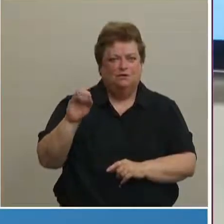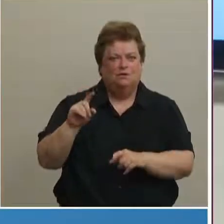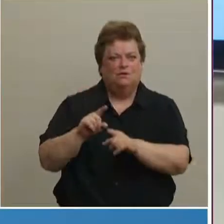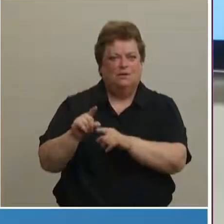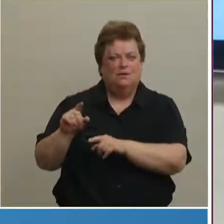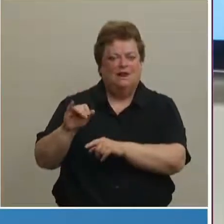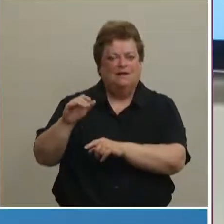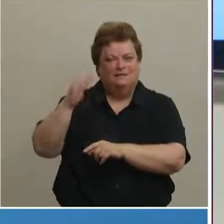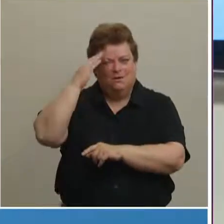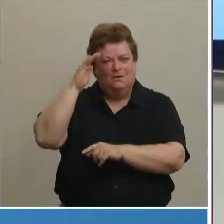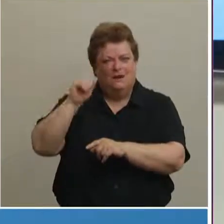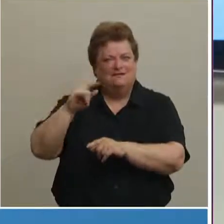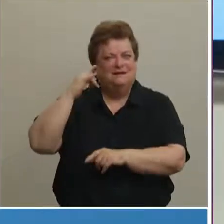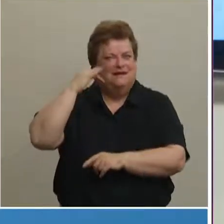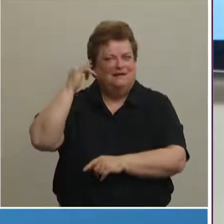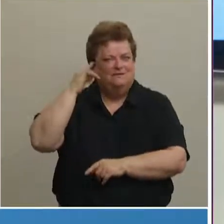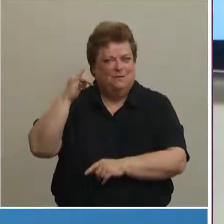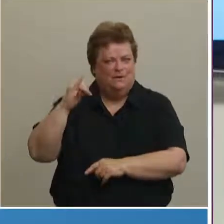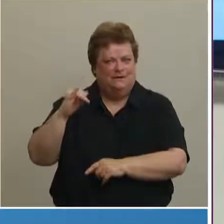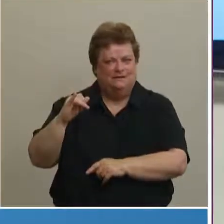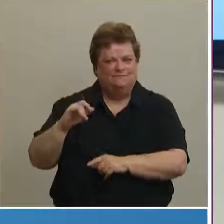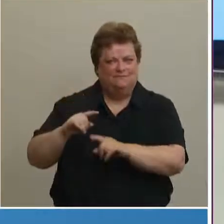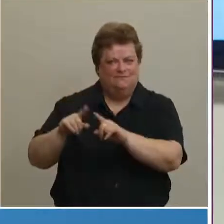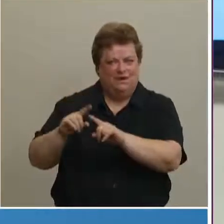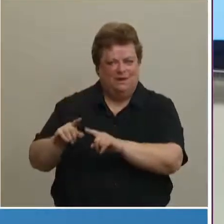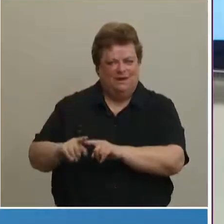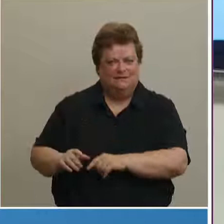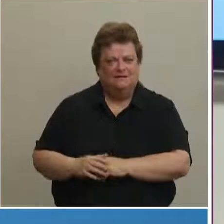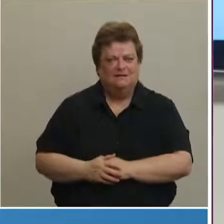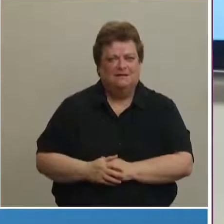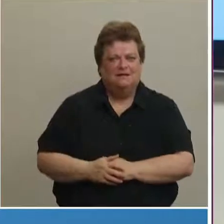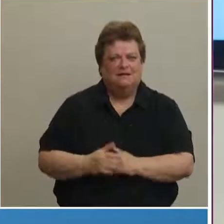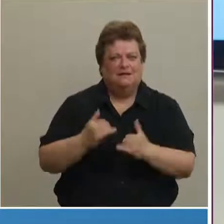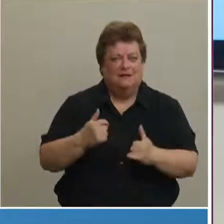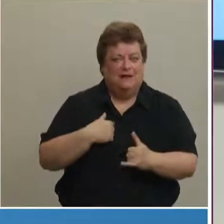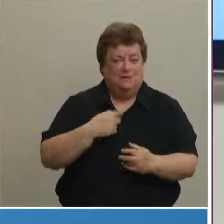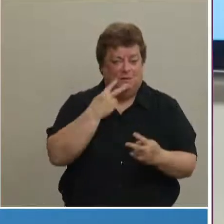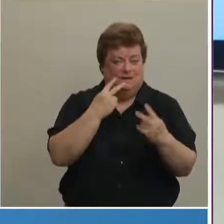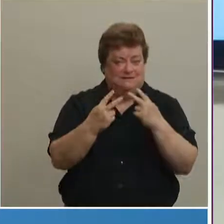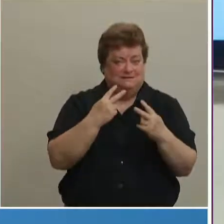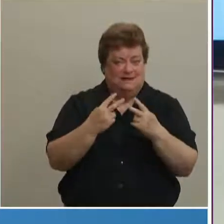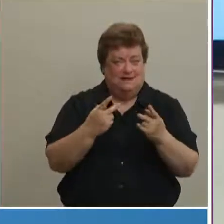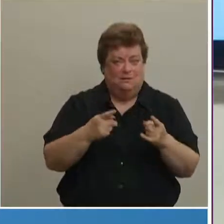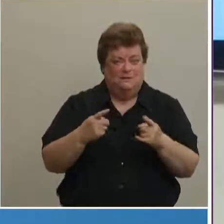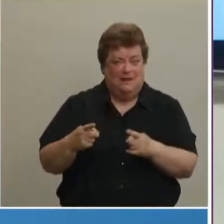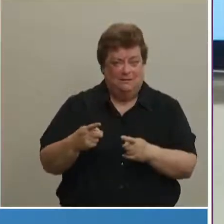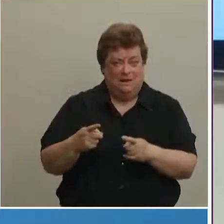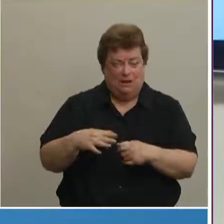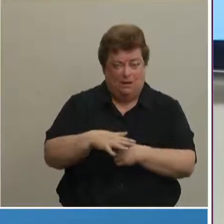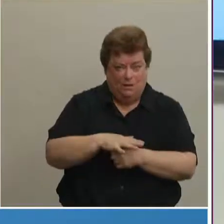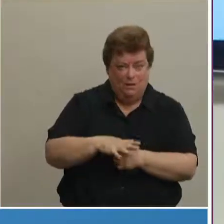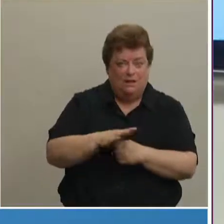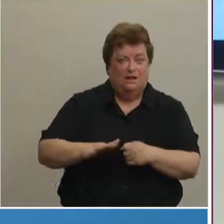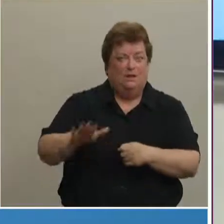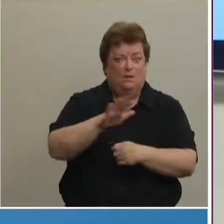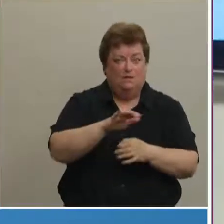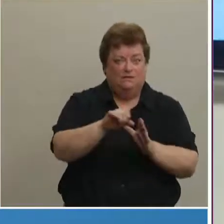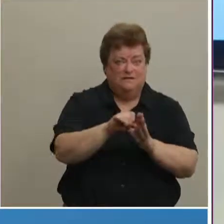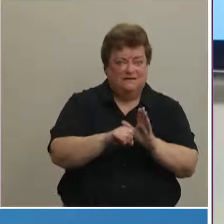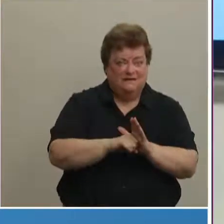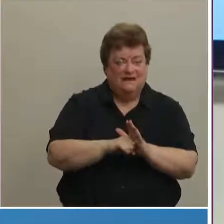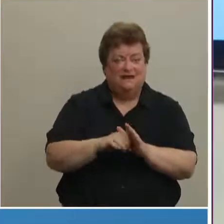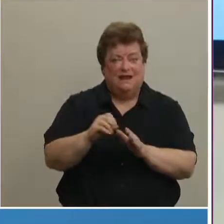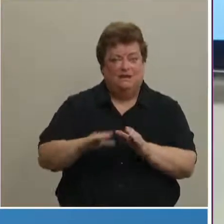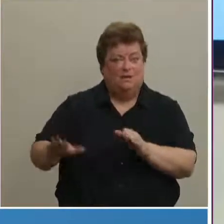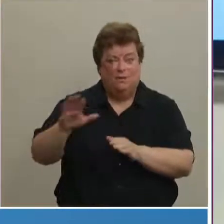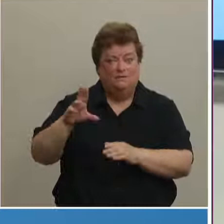as the California variant. Because of what we are seeing now locally, across the state, and in our nation, we are not